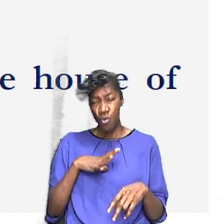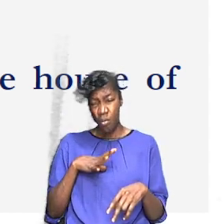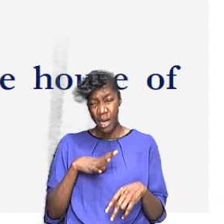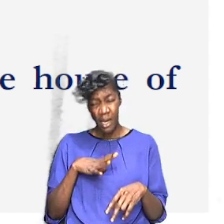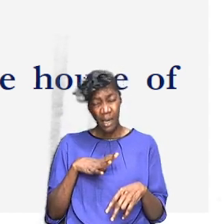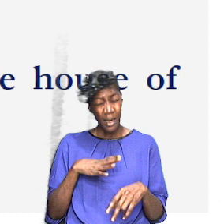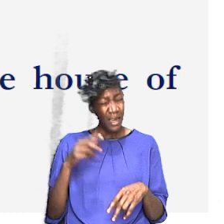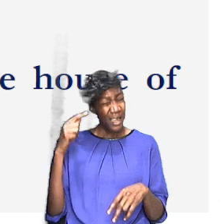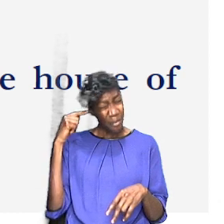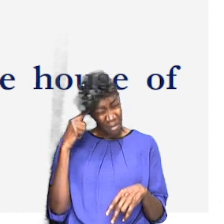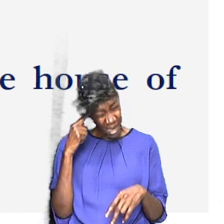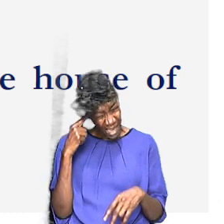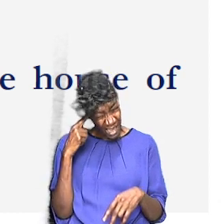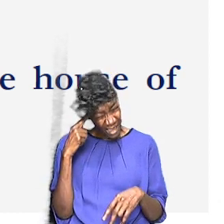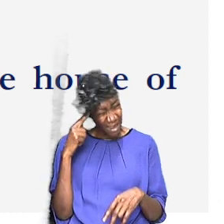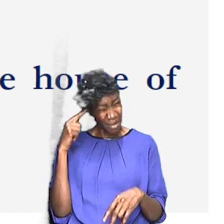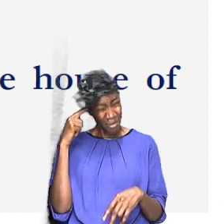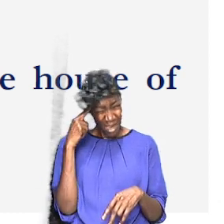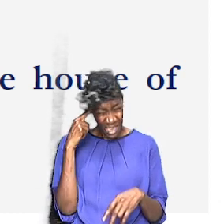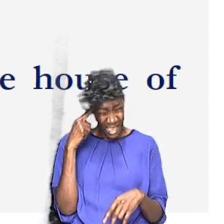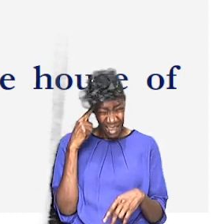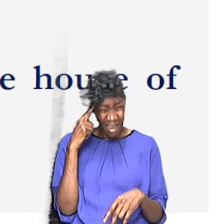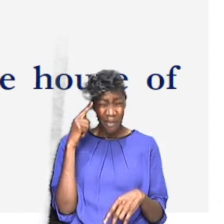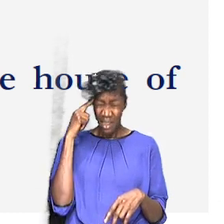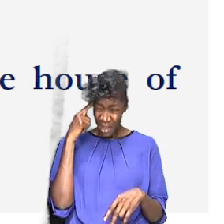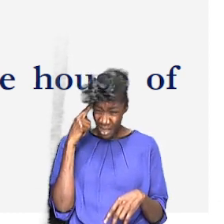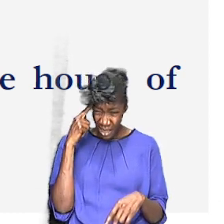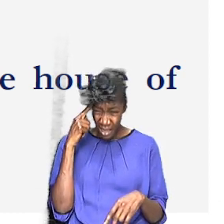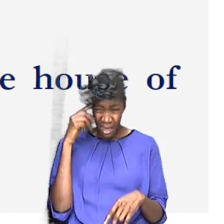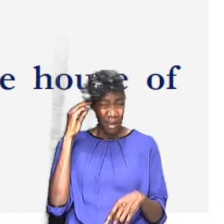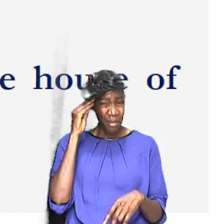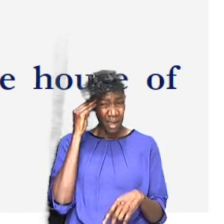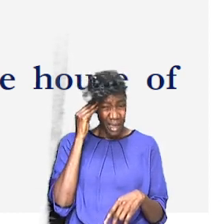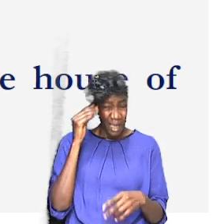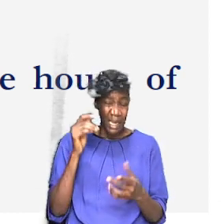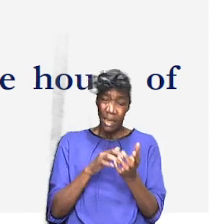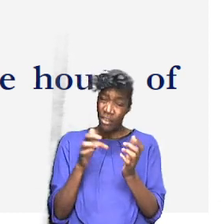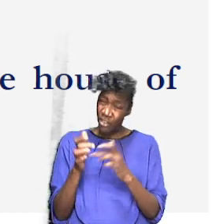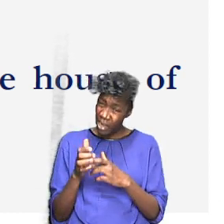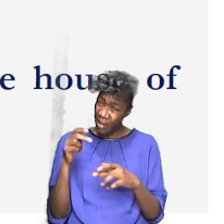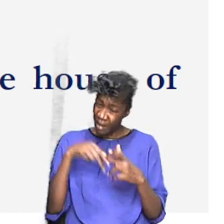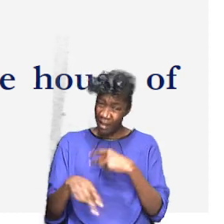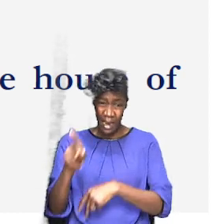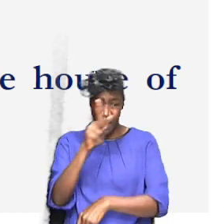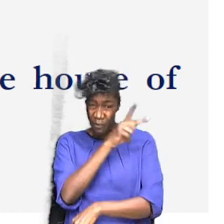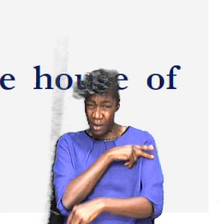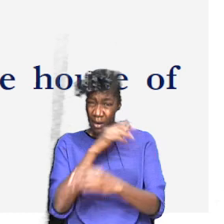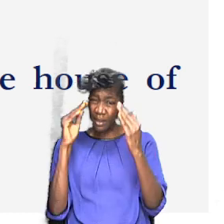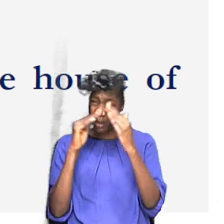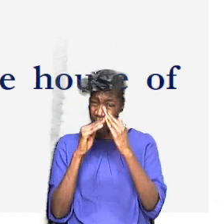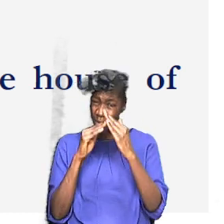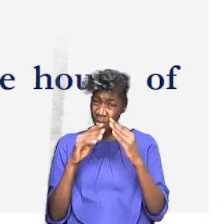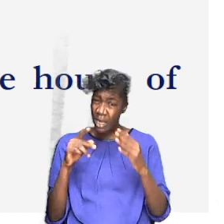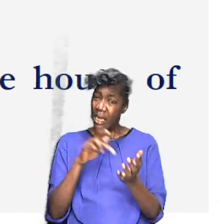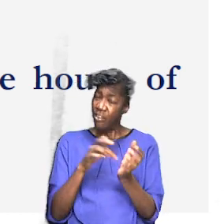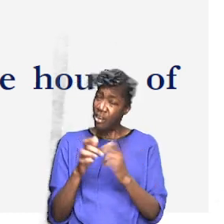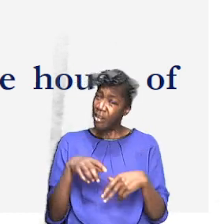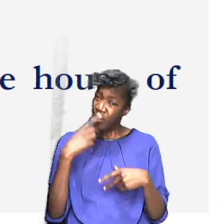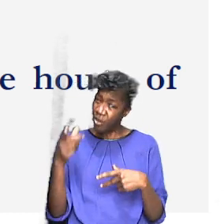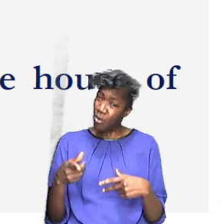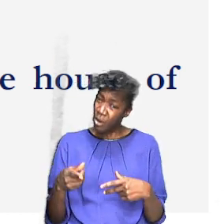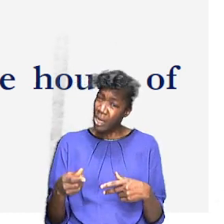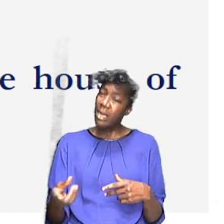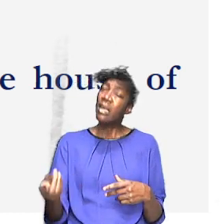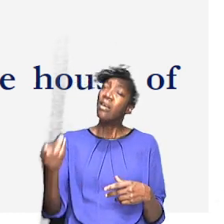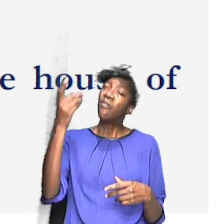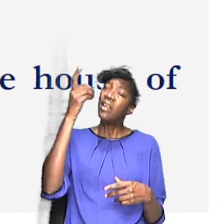blown, because I'm saying, if Jesus is in a Pharisee's house, if Jesus went in for dinner, even